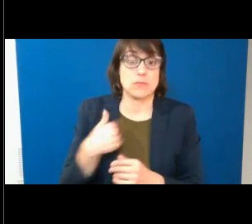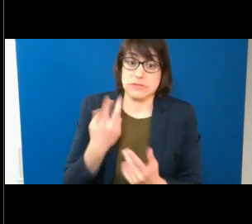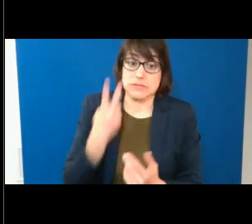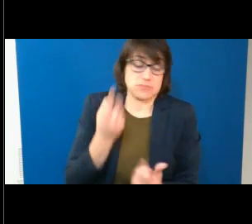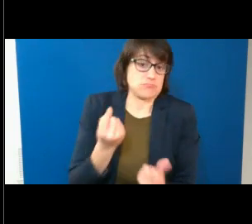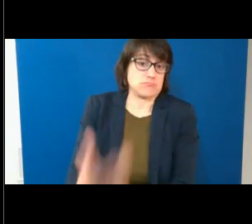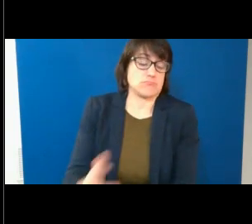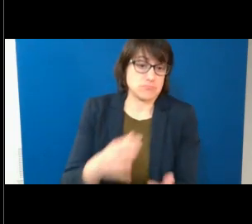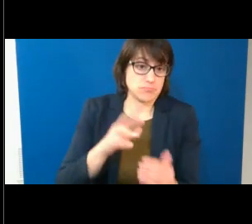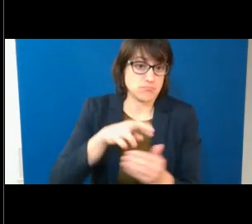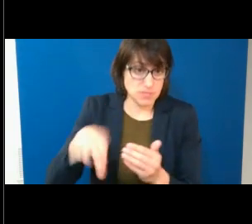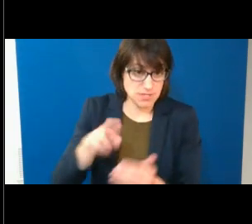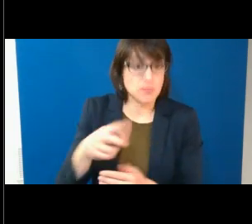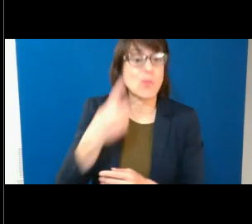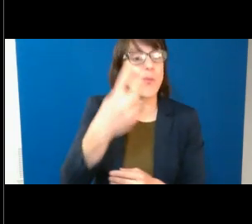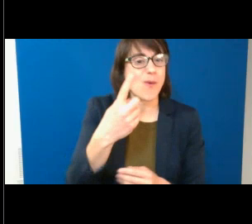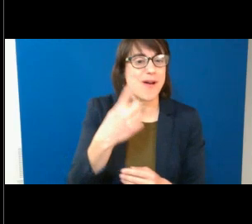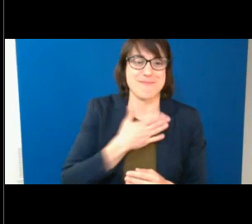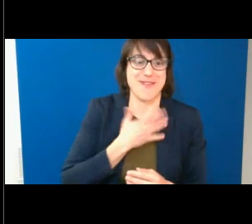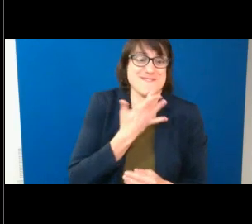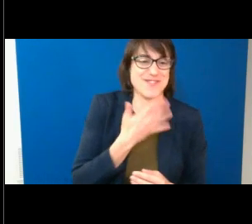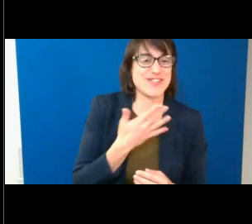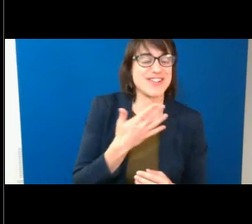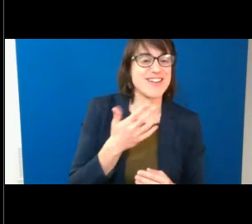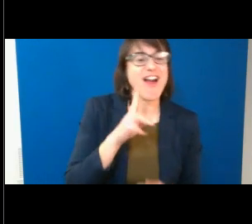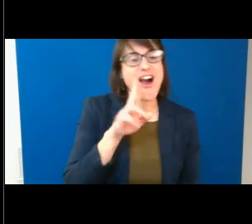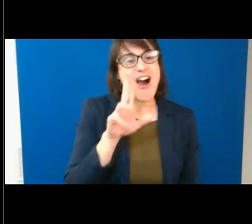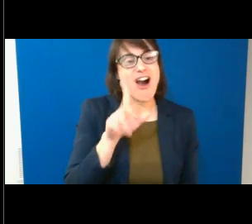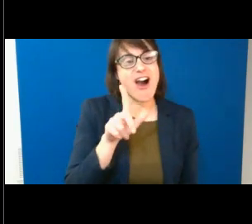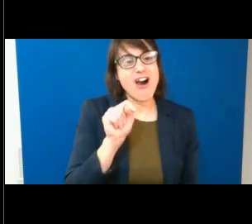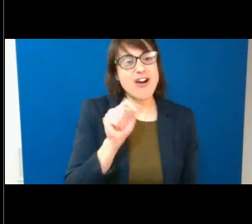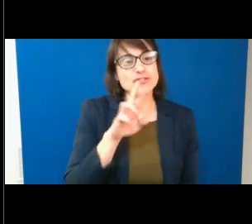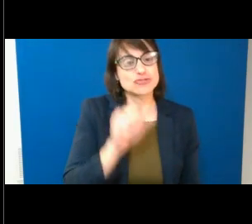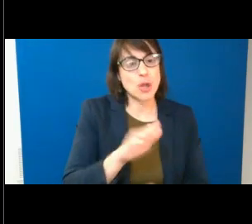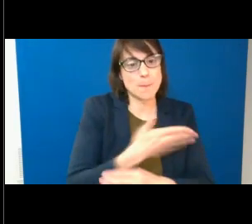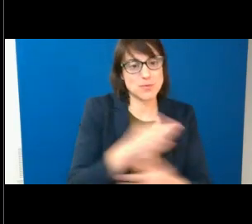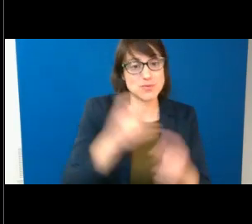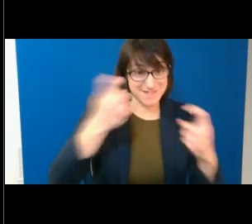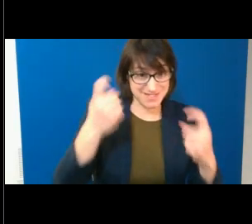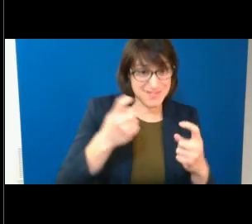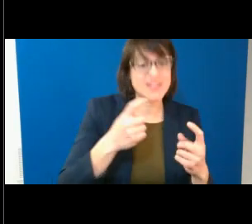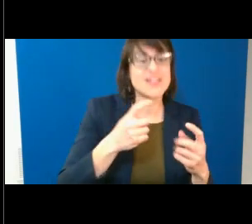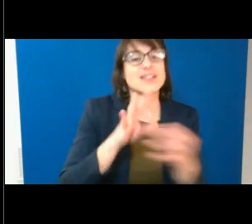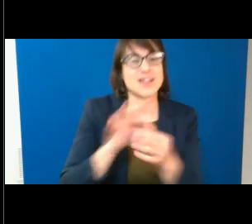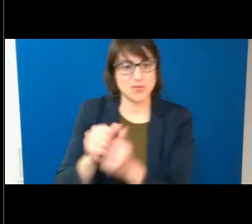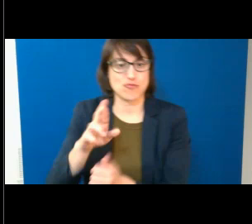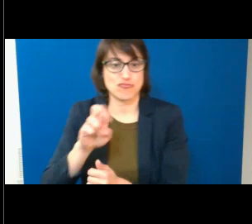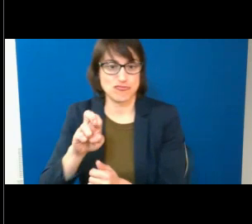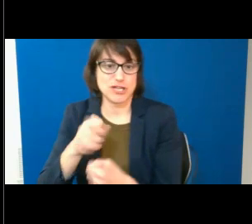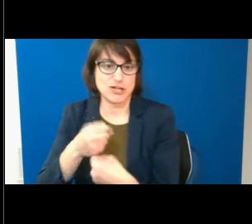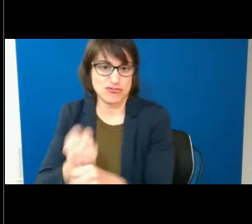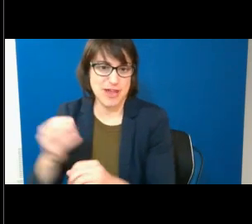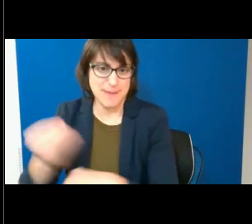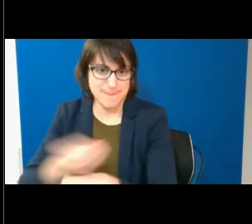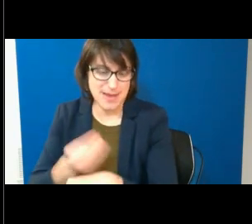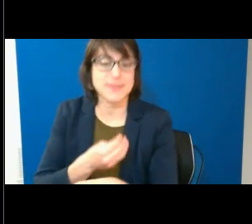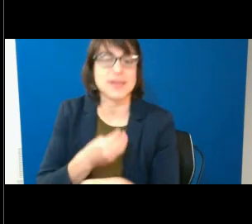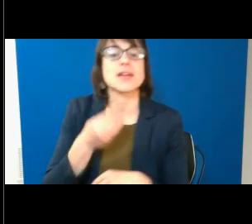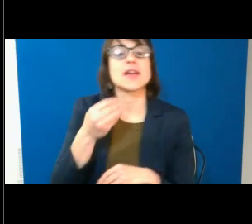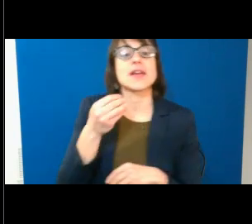a local group, Recreate Miami, to divert 9 tons of wood material from landfill from that festival. We've seen really